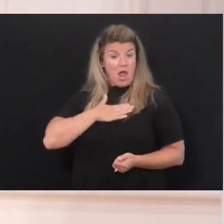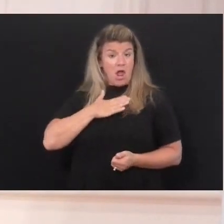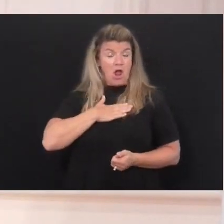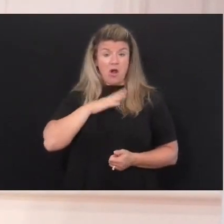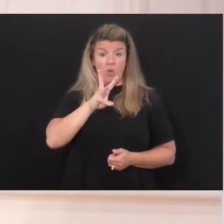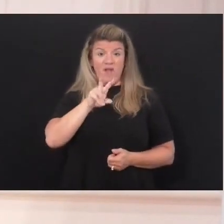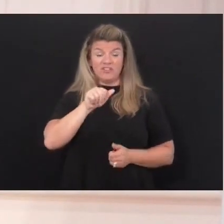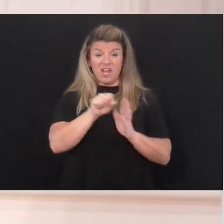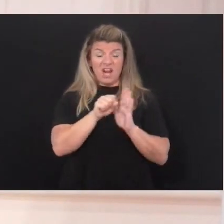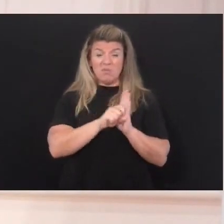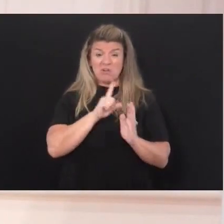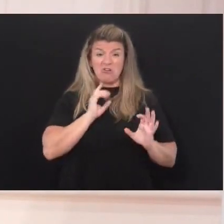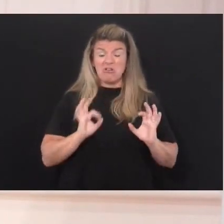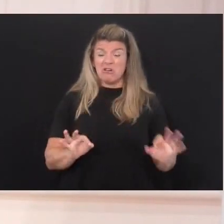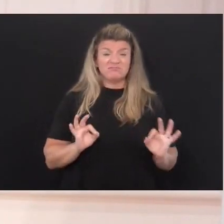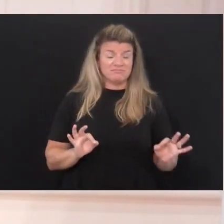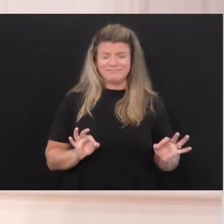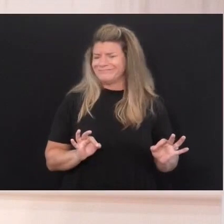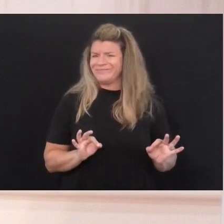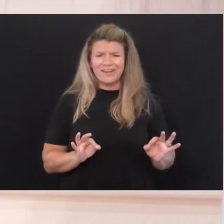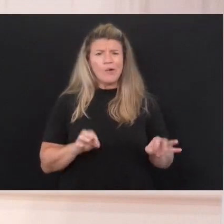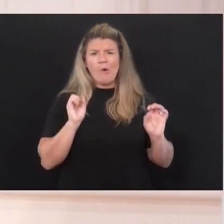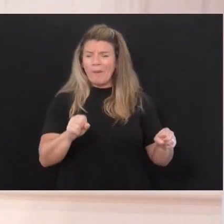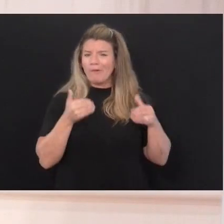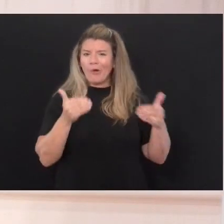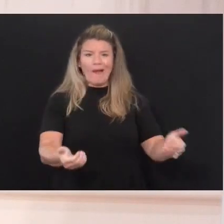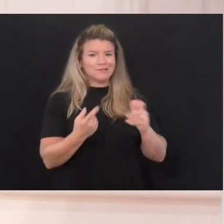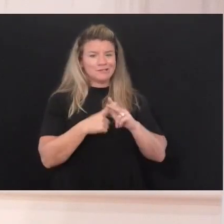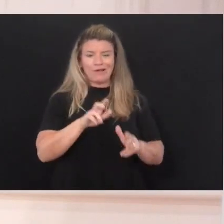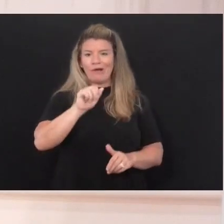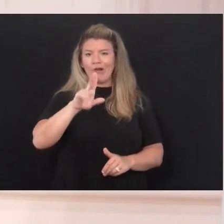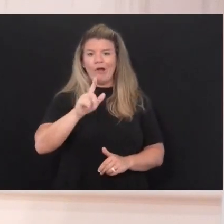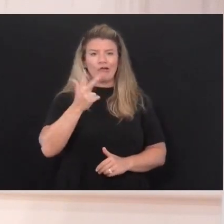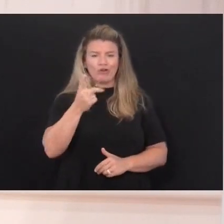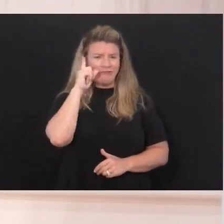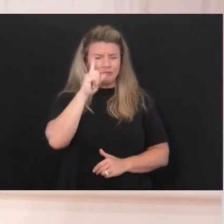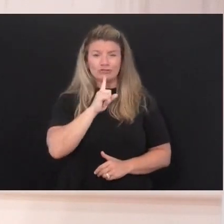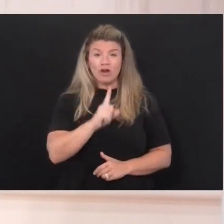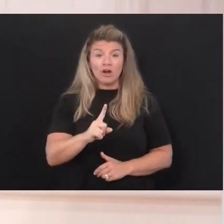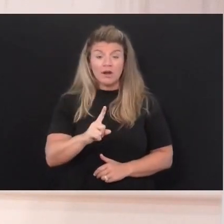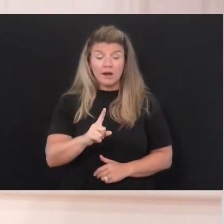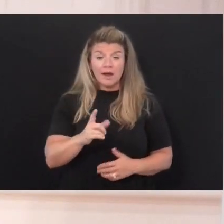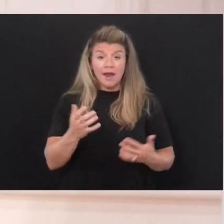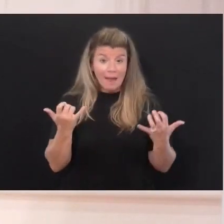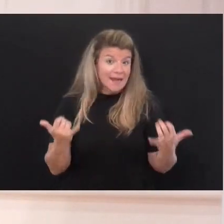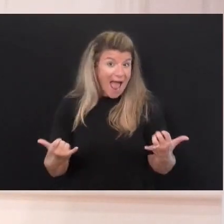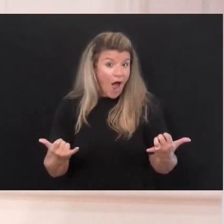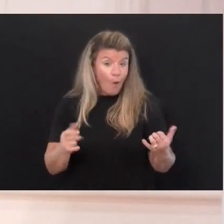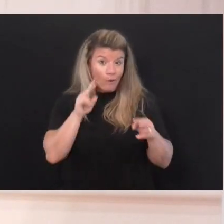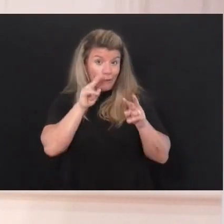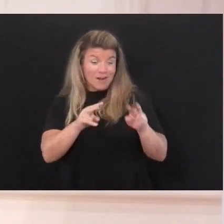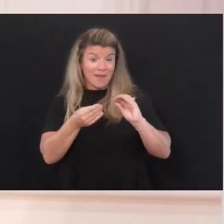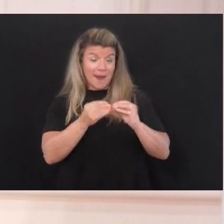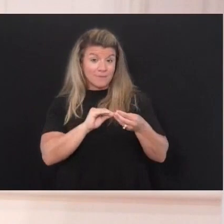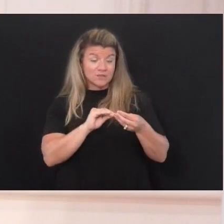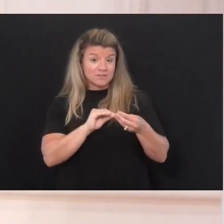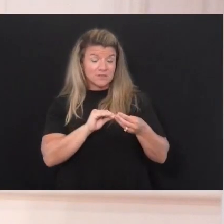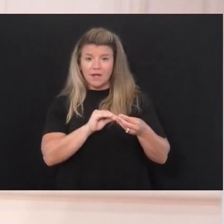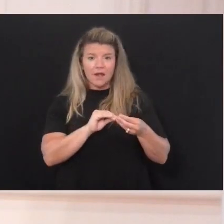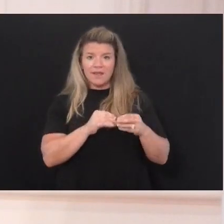that are happening all across our country. You can't possibly be naive enough to know that how in the world do